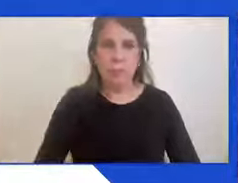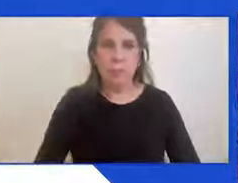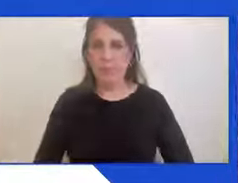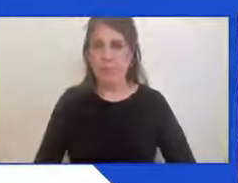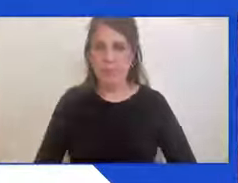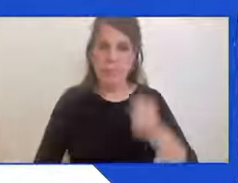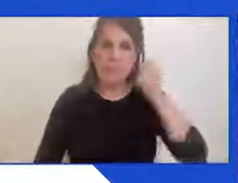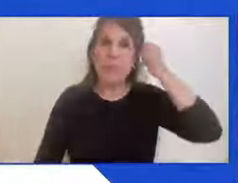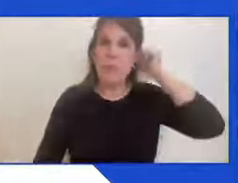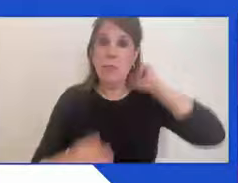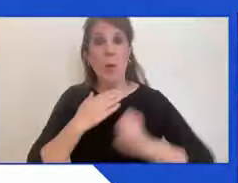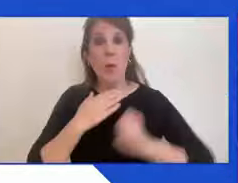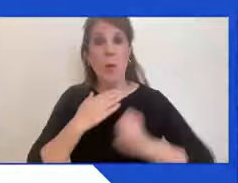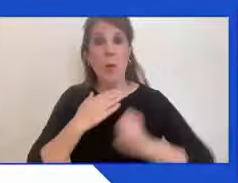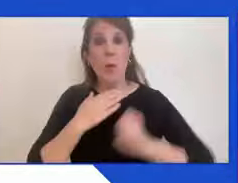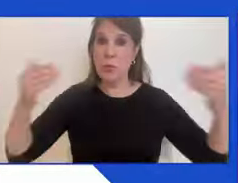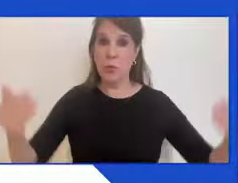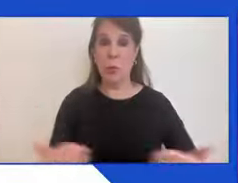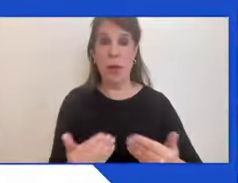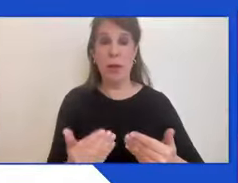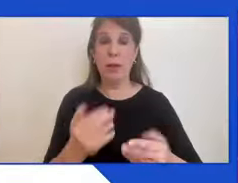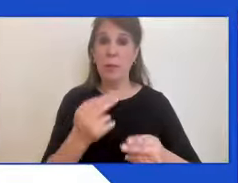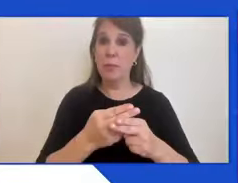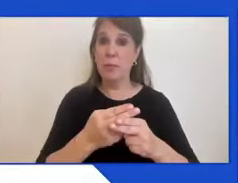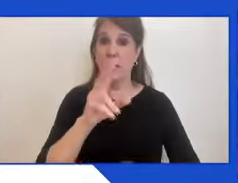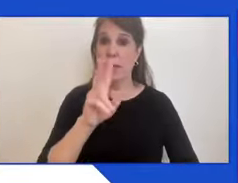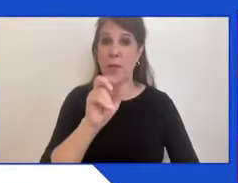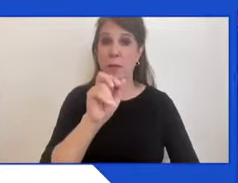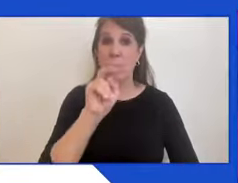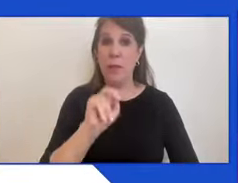Please welcome Van Jones.